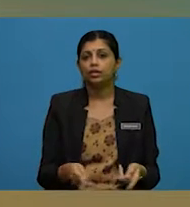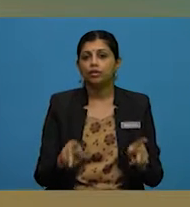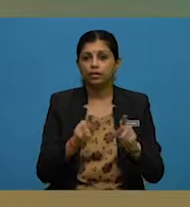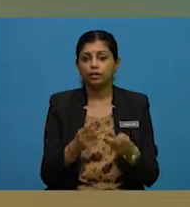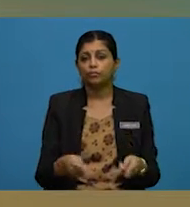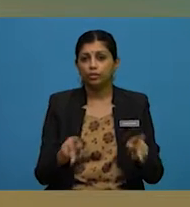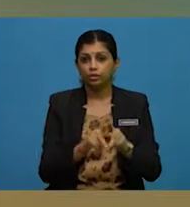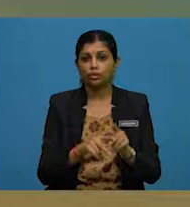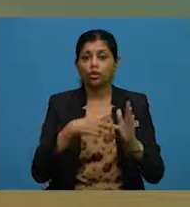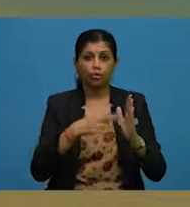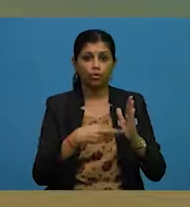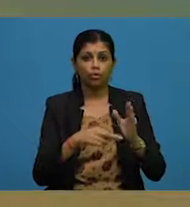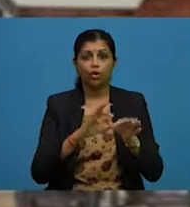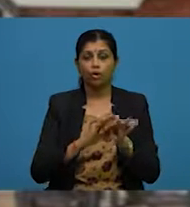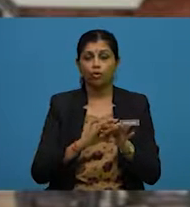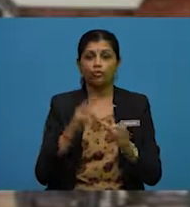of vitamin C.